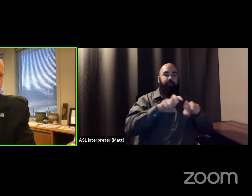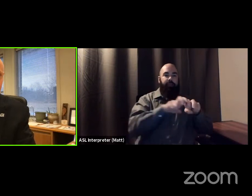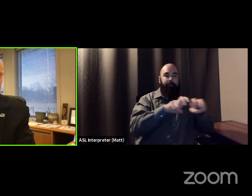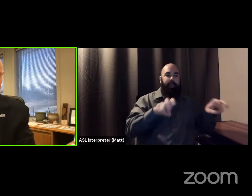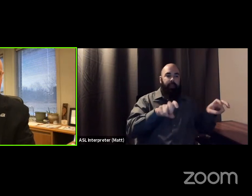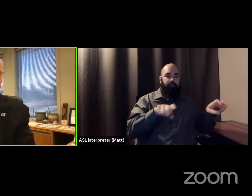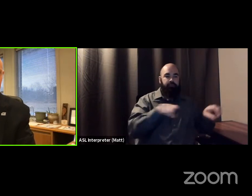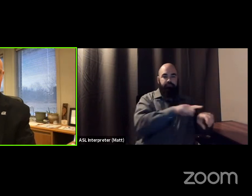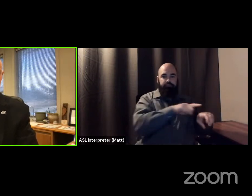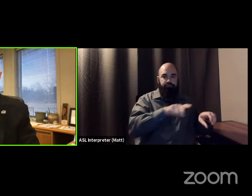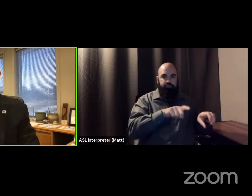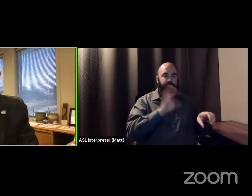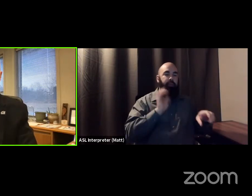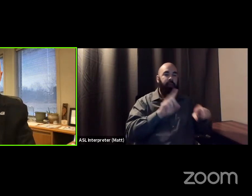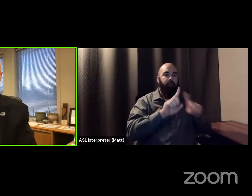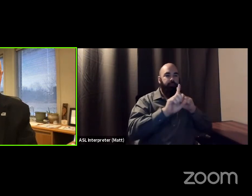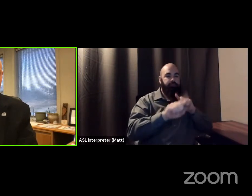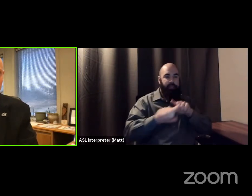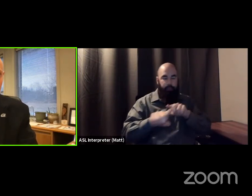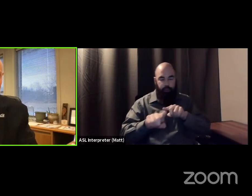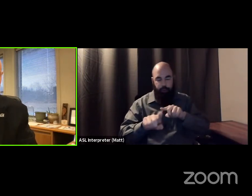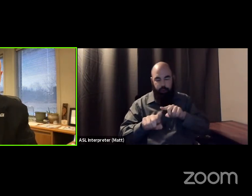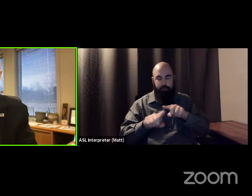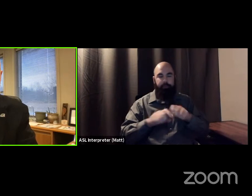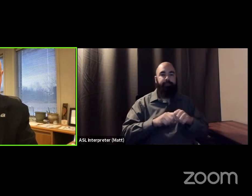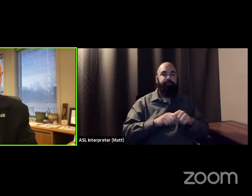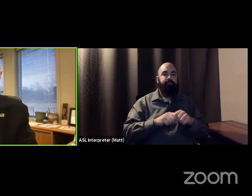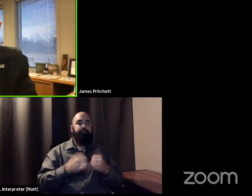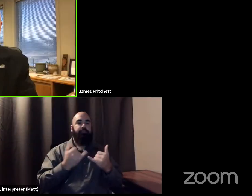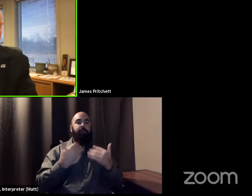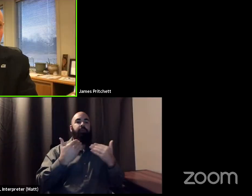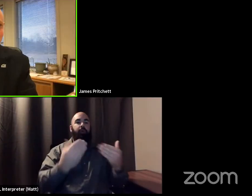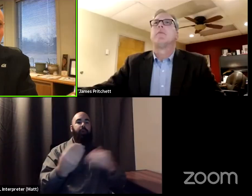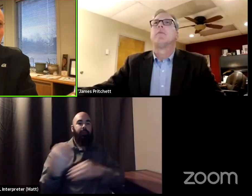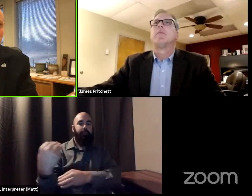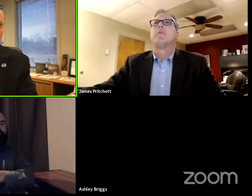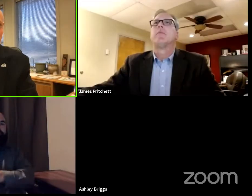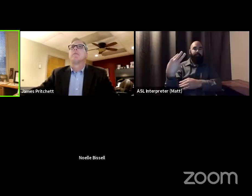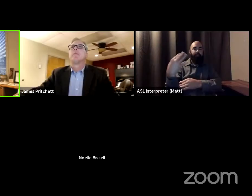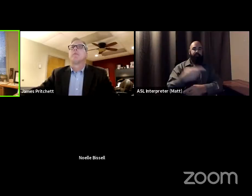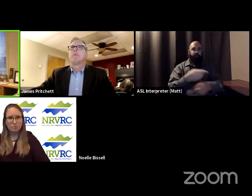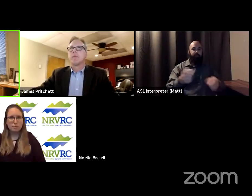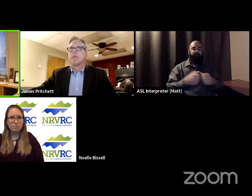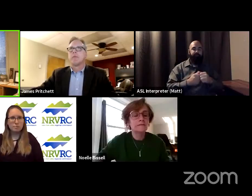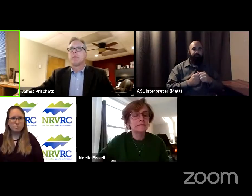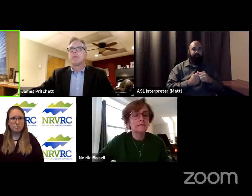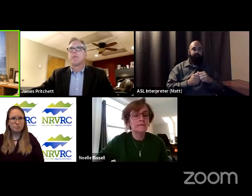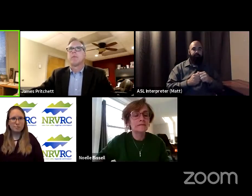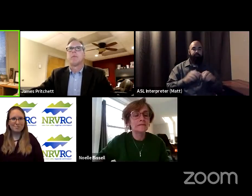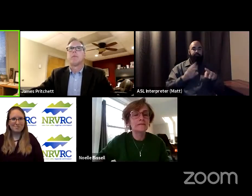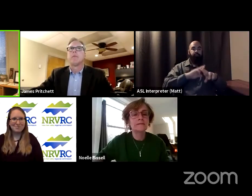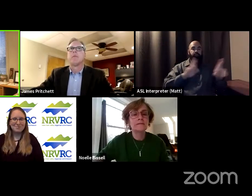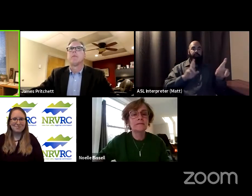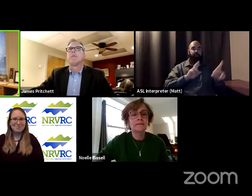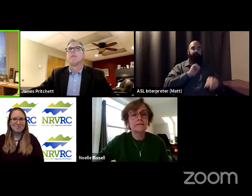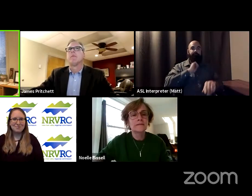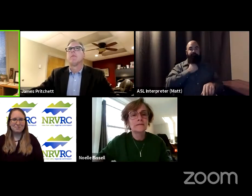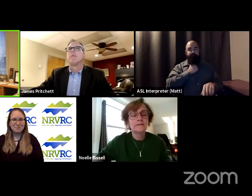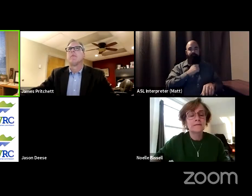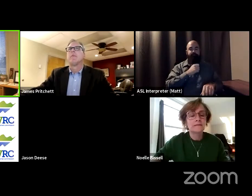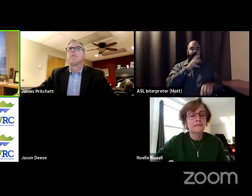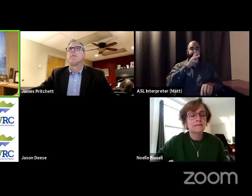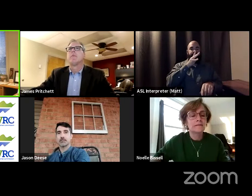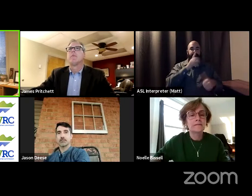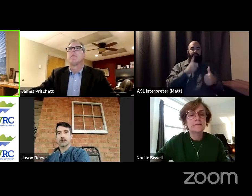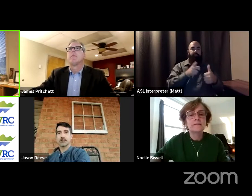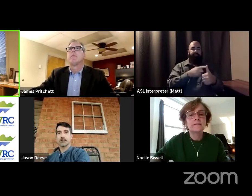ahead and welcome our panelists this evening. You can go ahead and turn on your cameras and make your microphones live. First